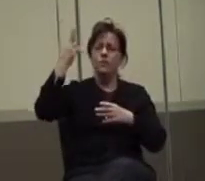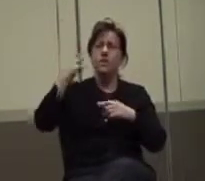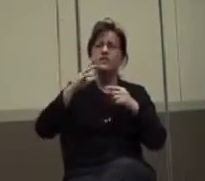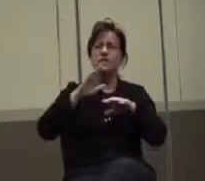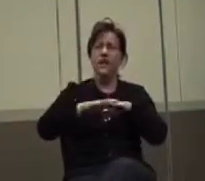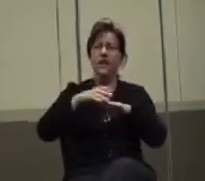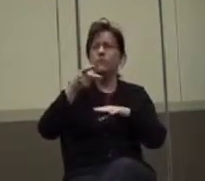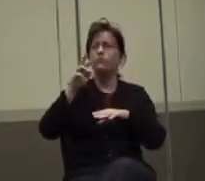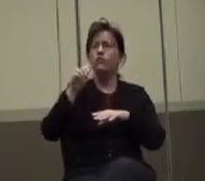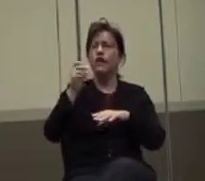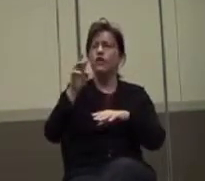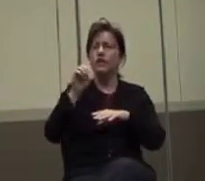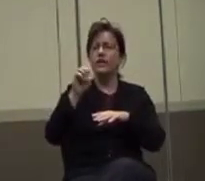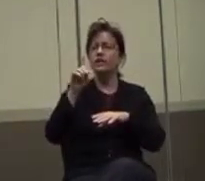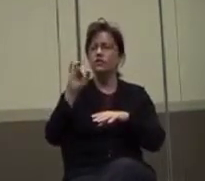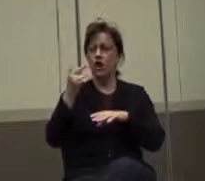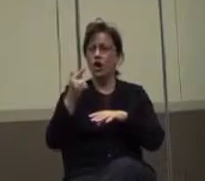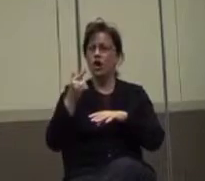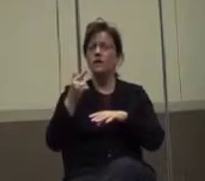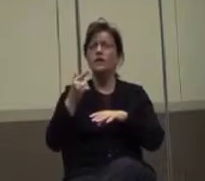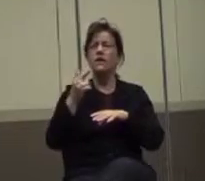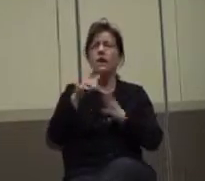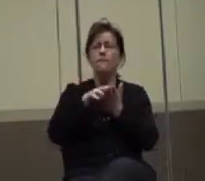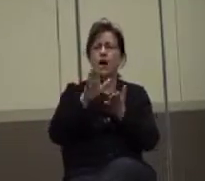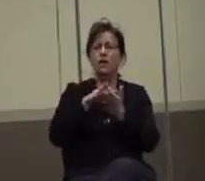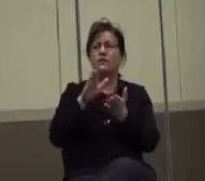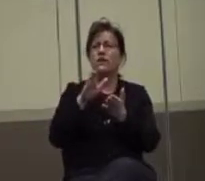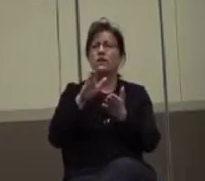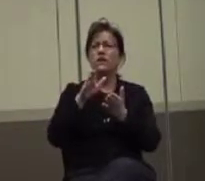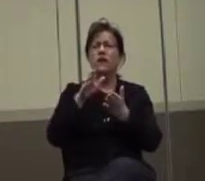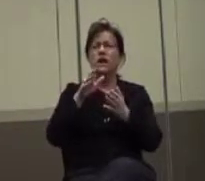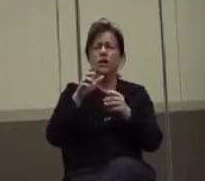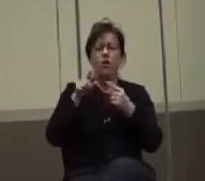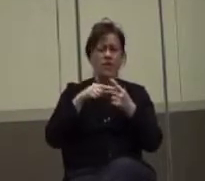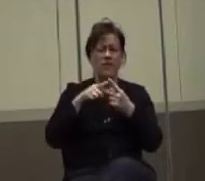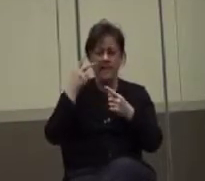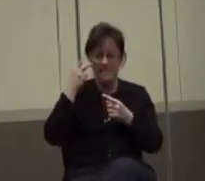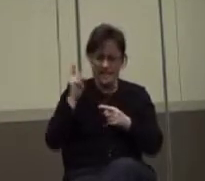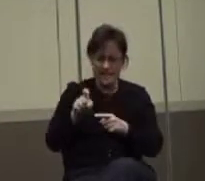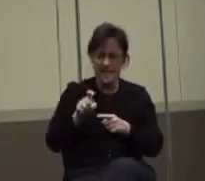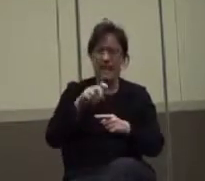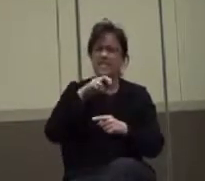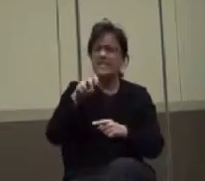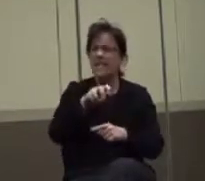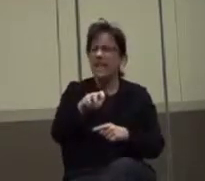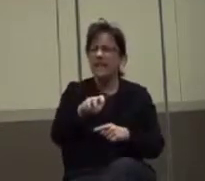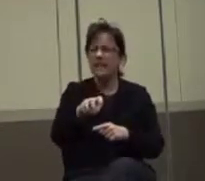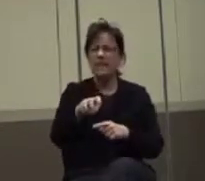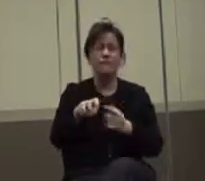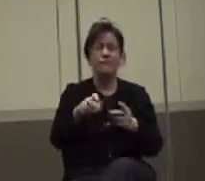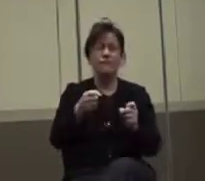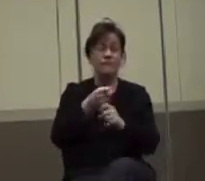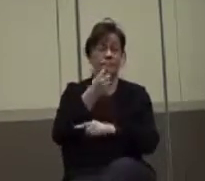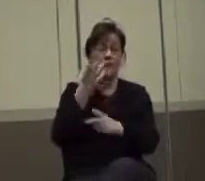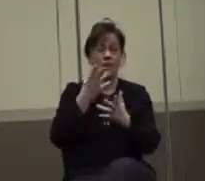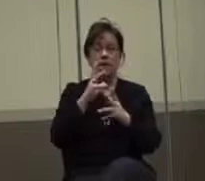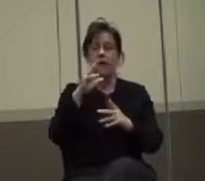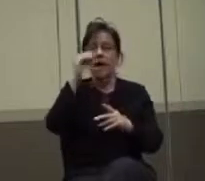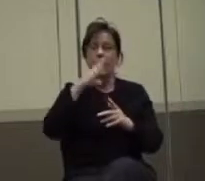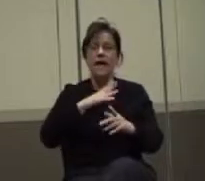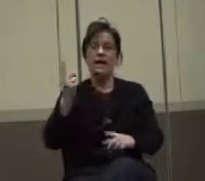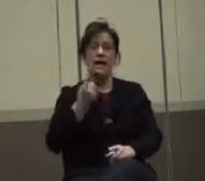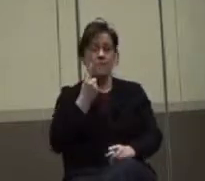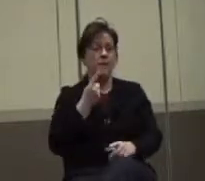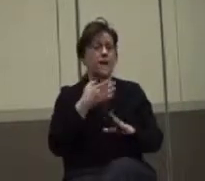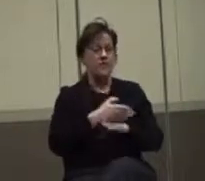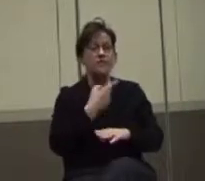why'd they invite us? I still don't know why they invite us. But a guy came up afterwards and he said, I know what you were talking about. He says, when I